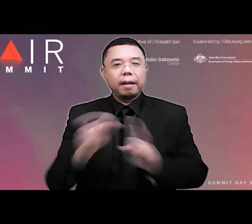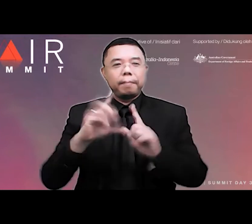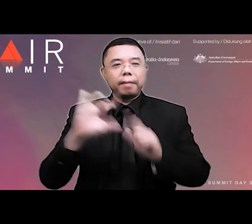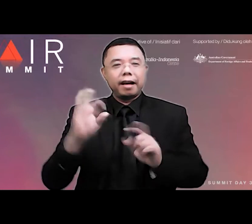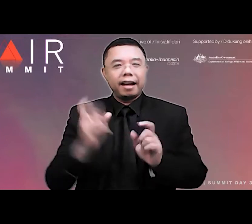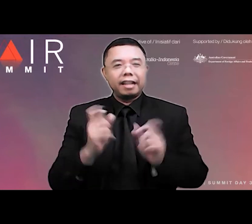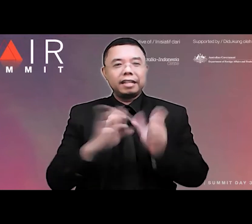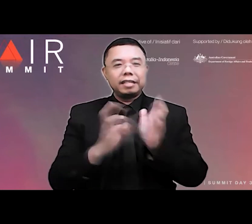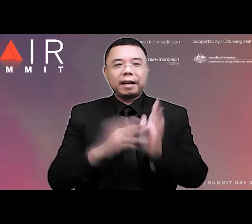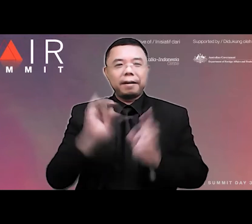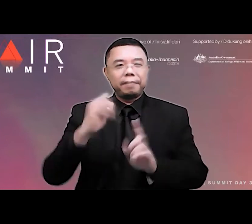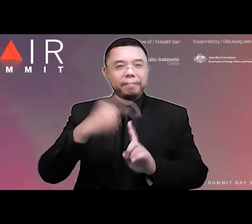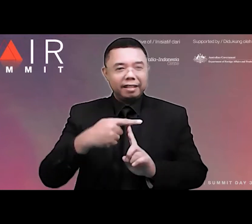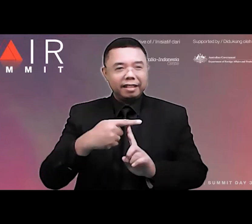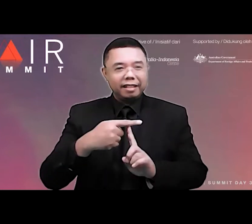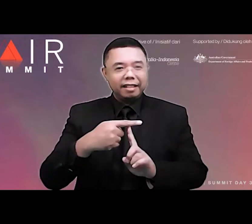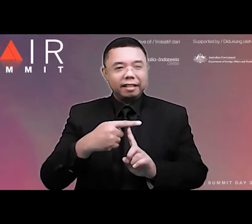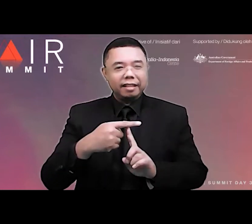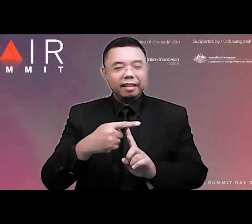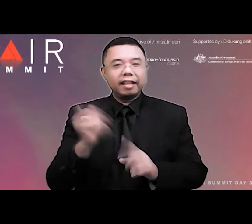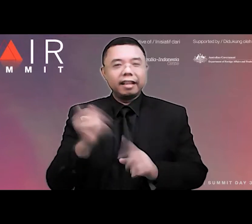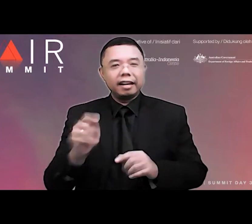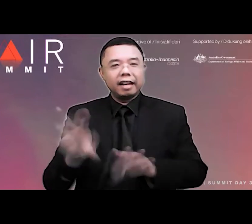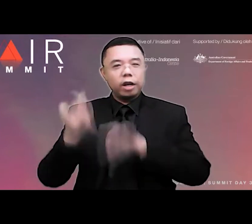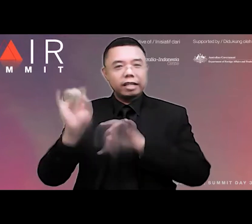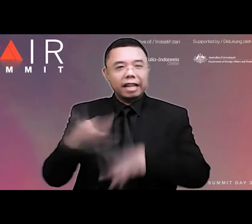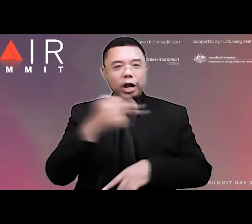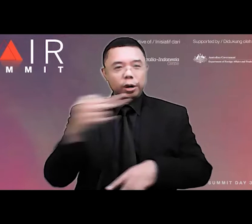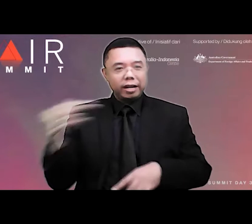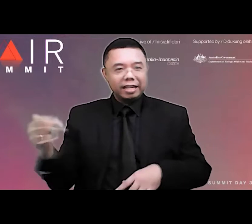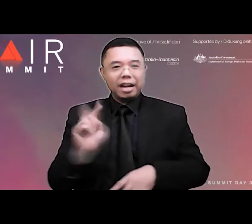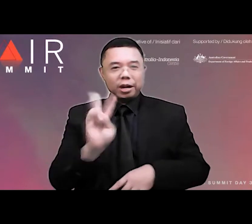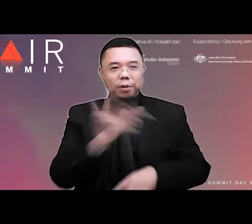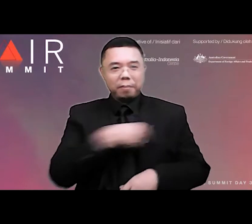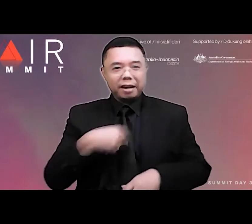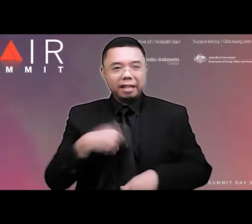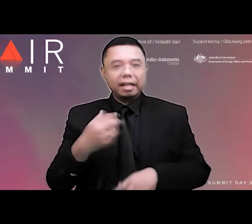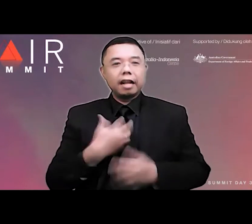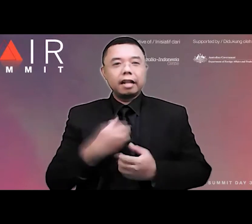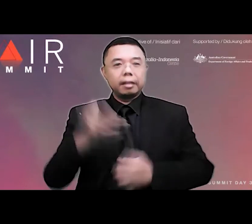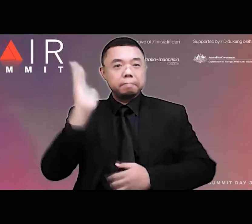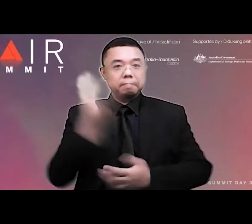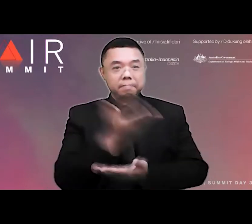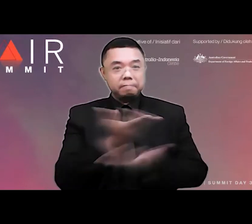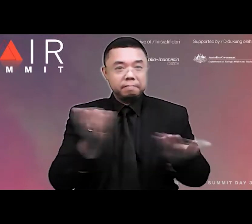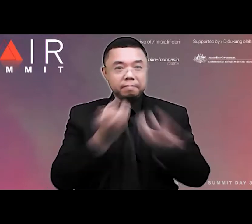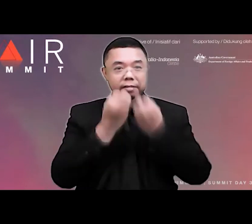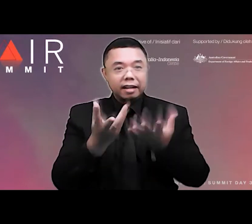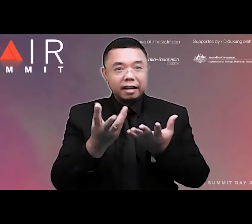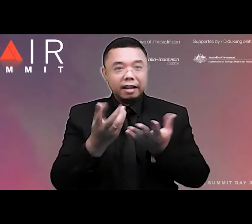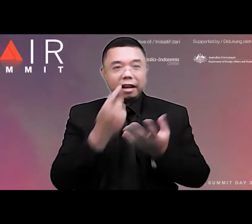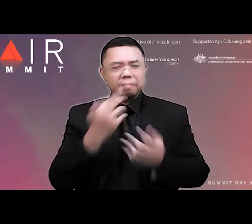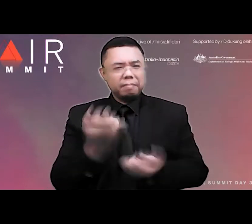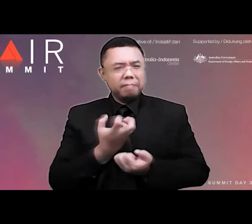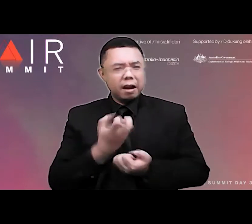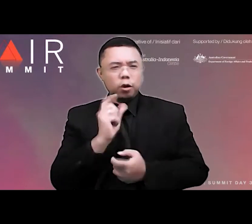and Indonesia, and also talk to some of those with an interest in the subject area being discussed. It's great to have you with